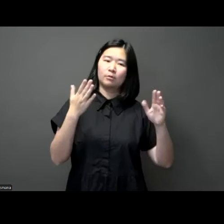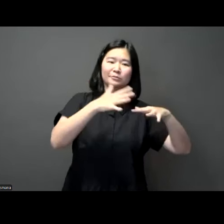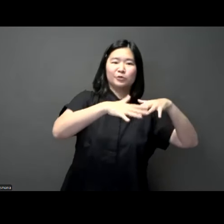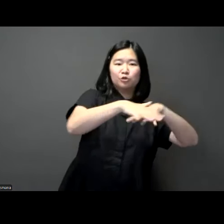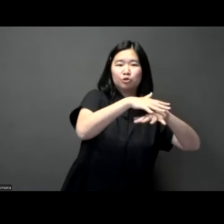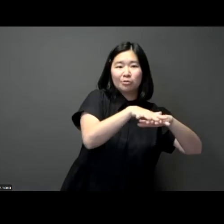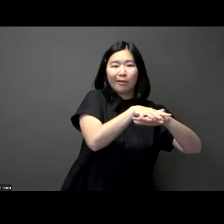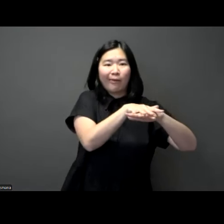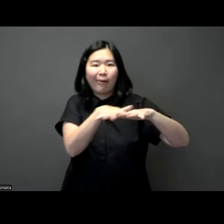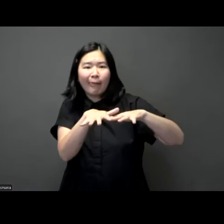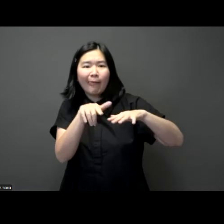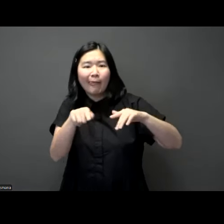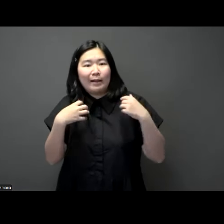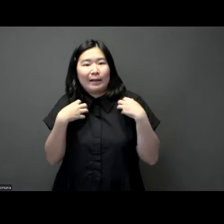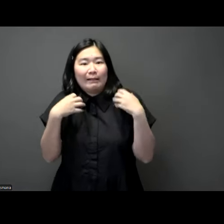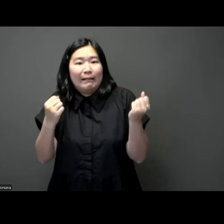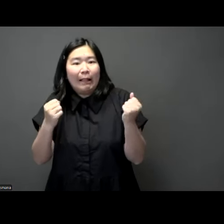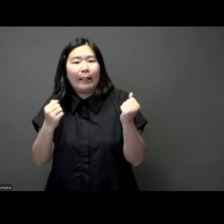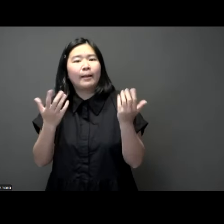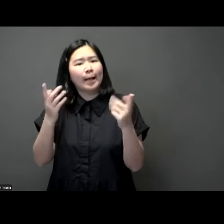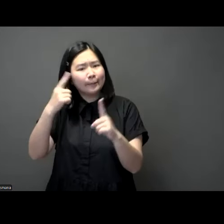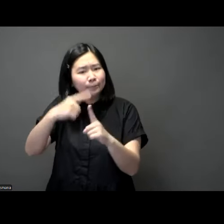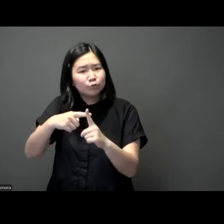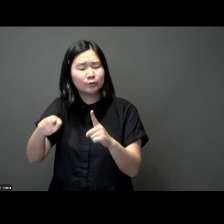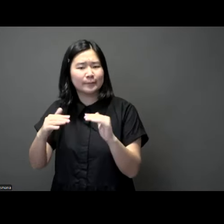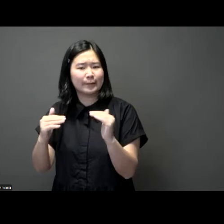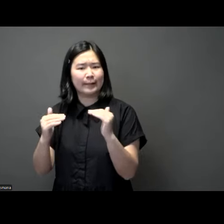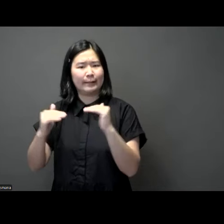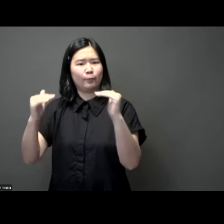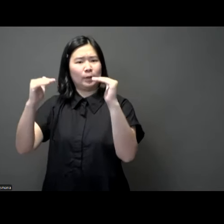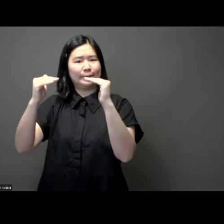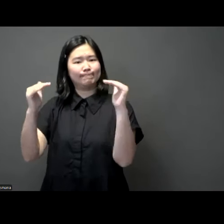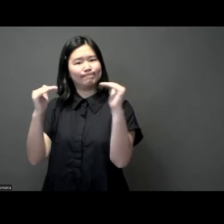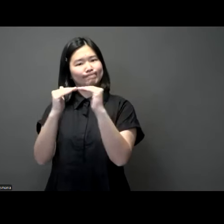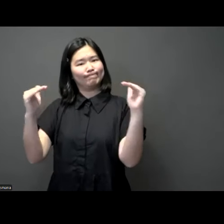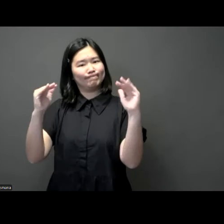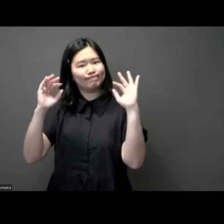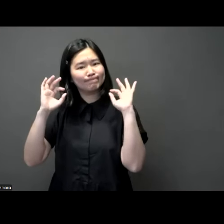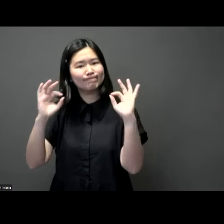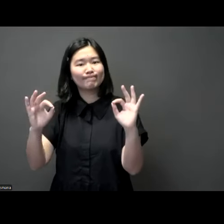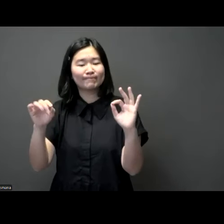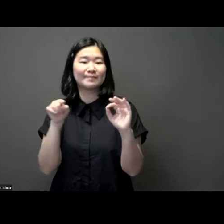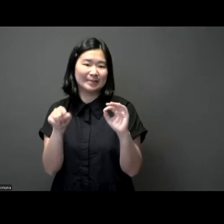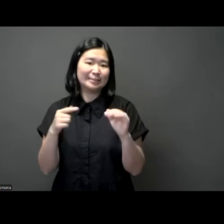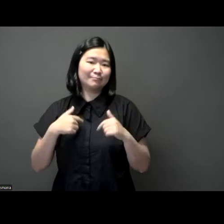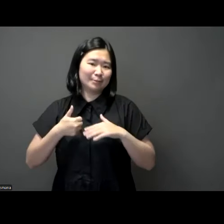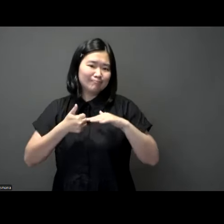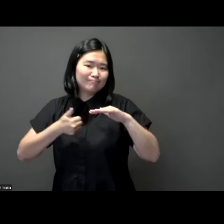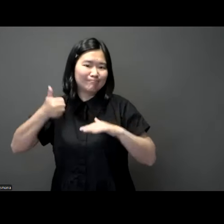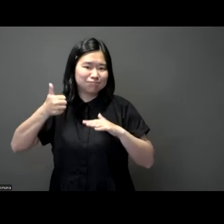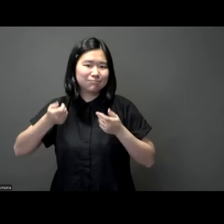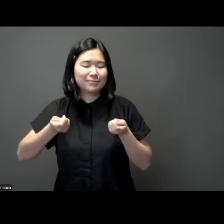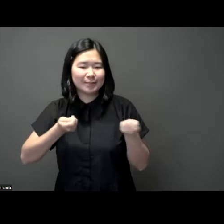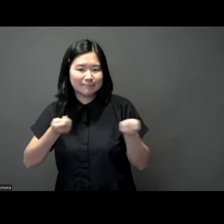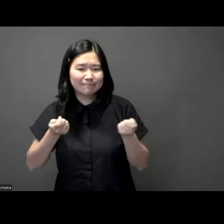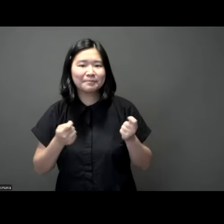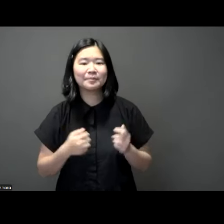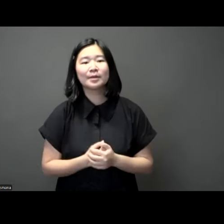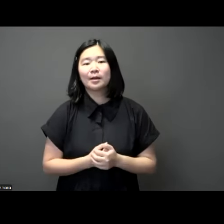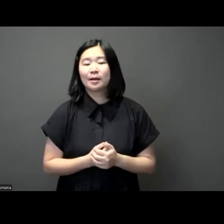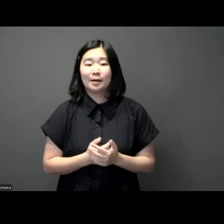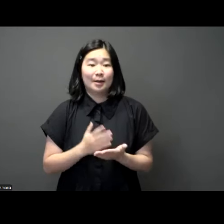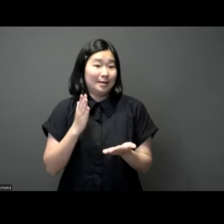fantastic webinar organized in partnership with several important